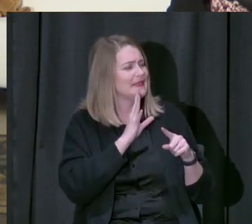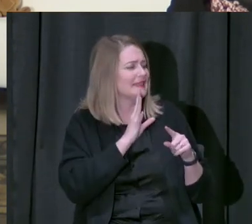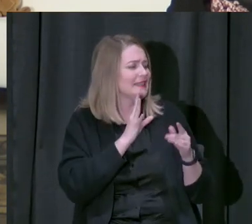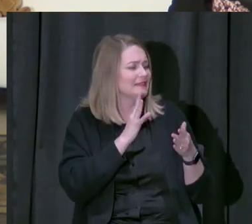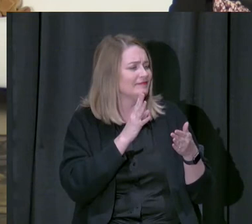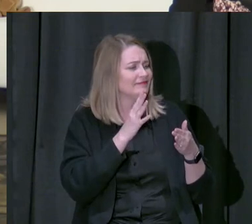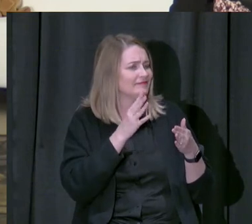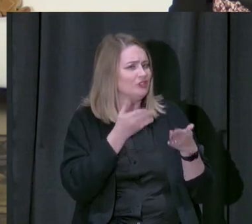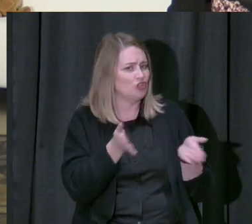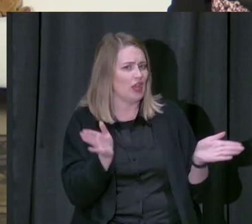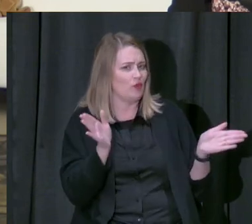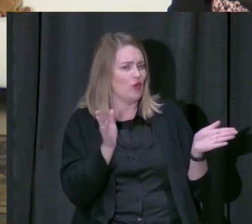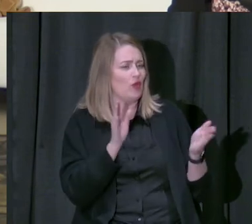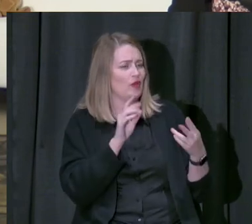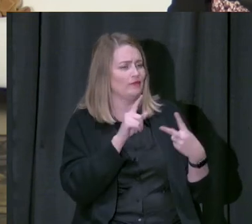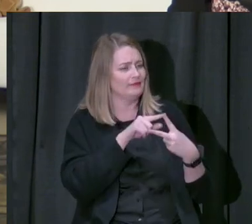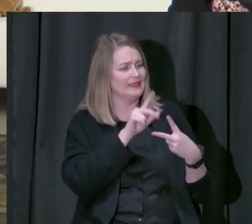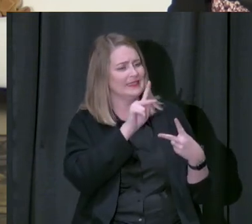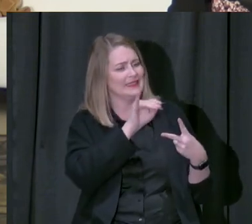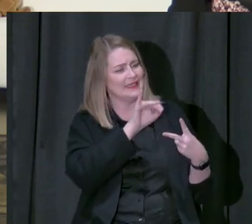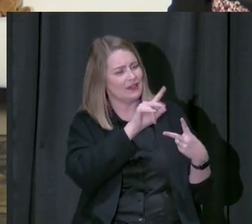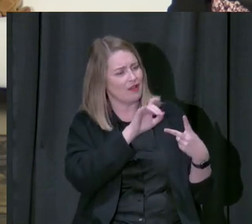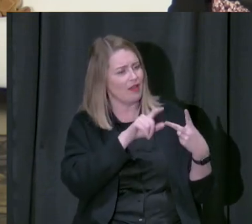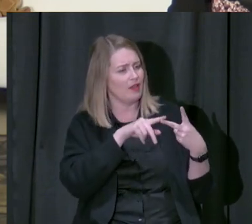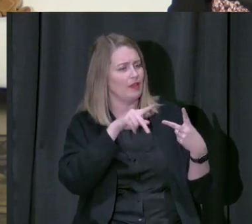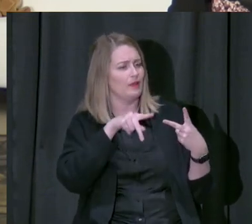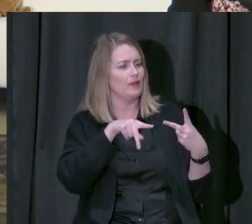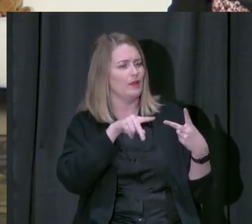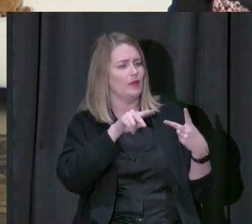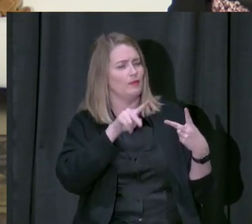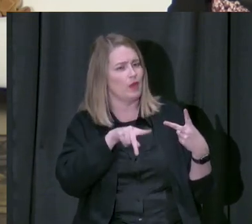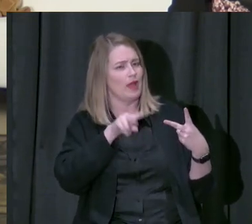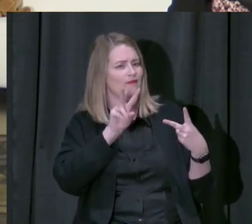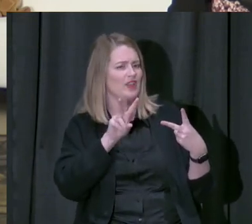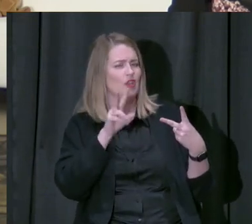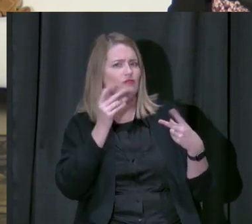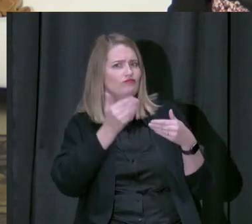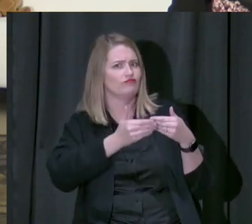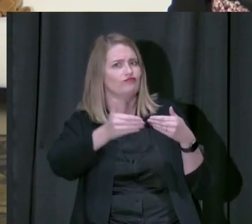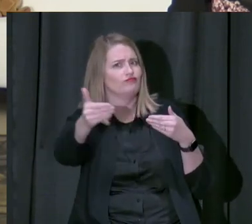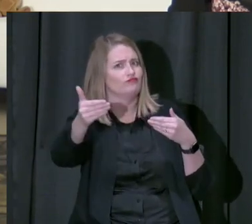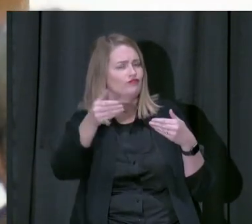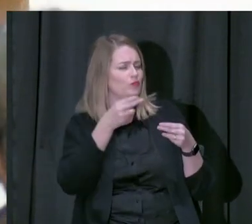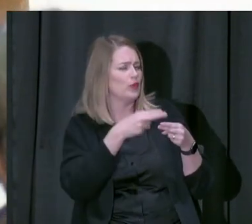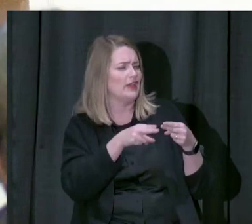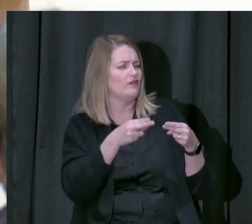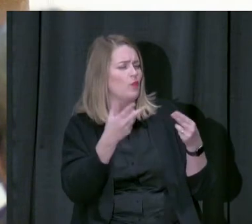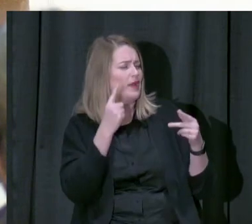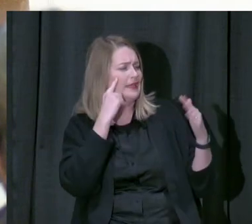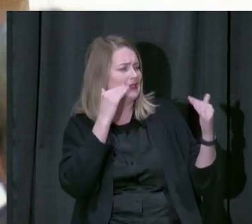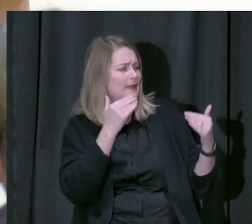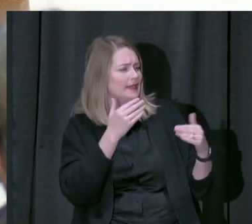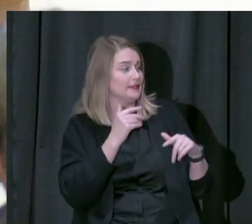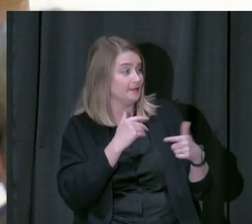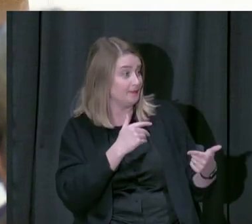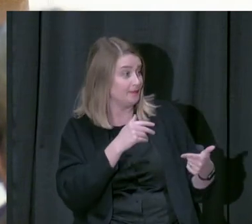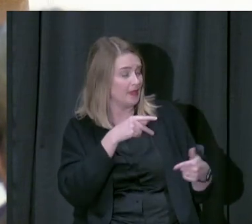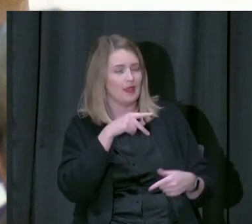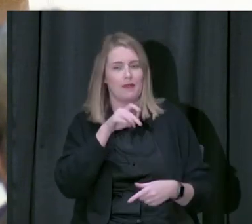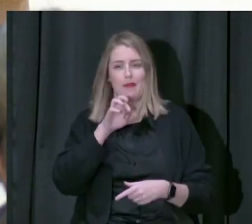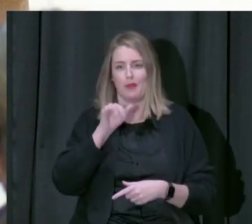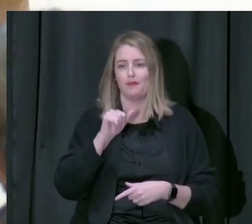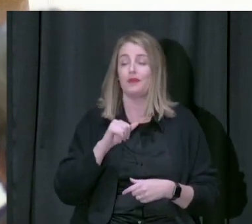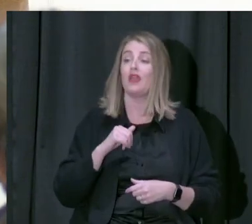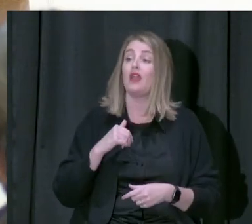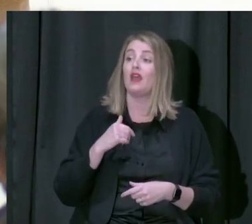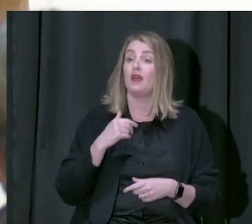from Kindle and Prime Video accessibility going forward? Pamra, just real briefly. Well, people can